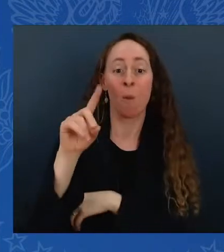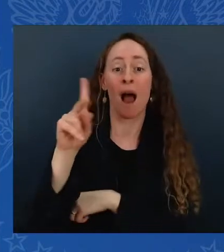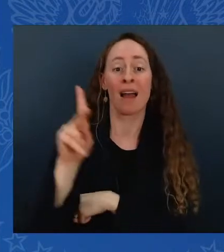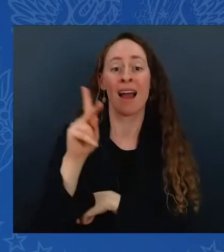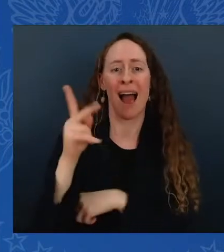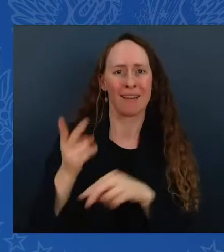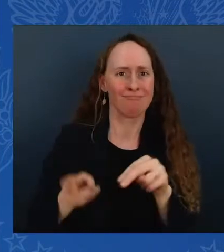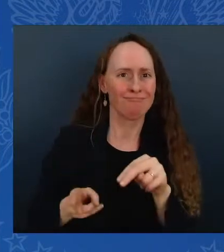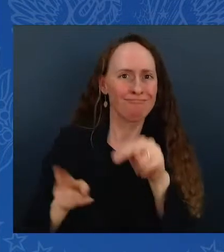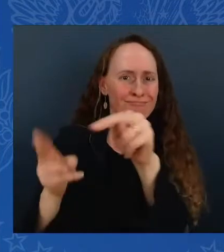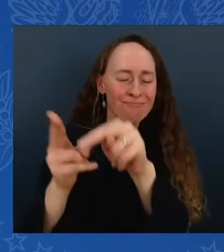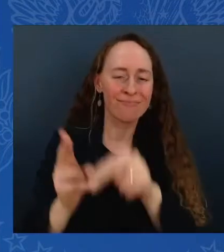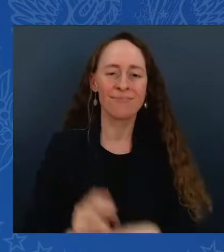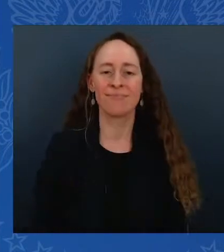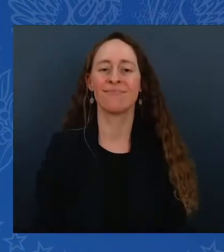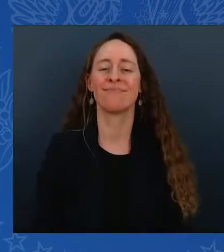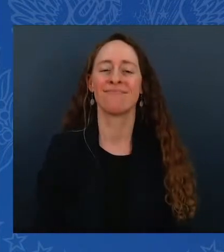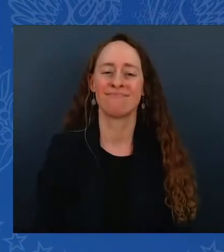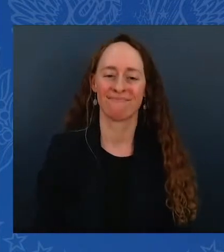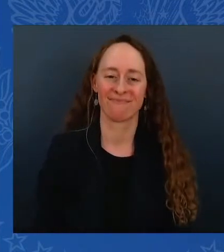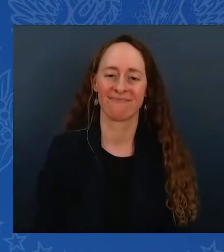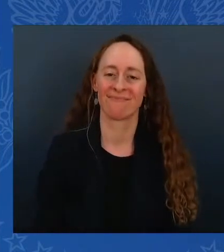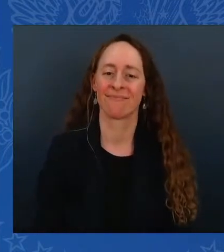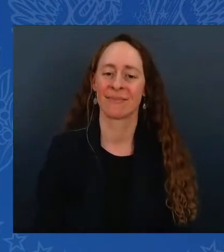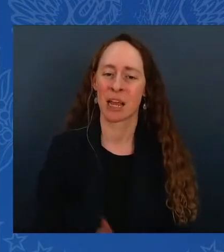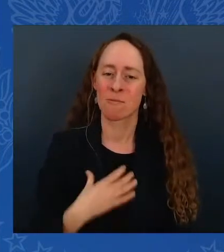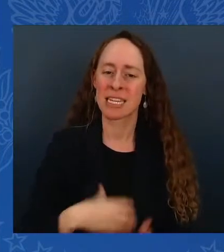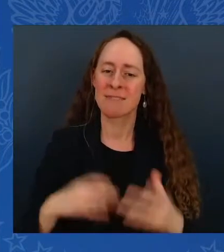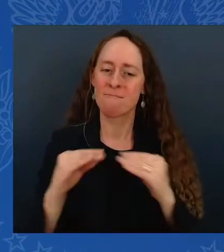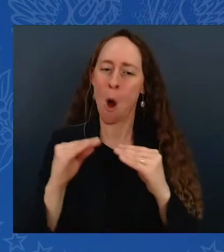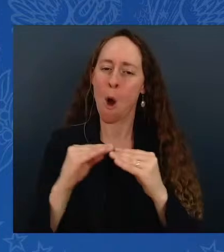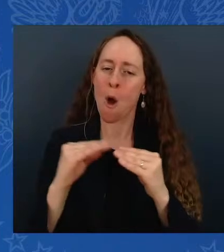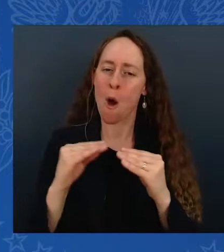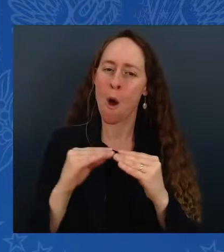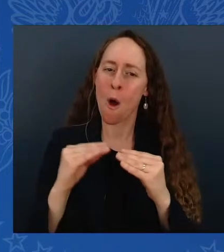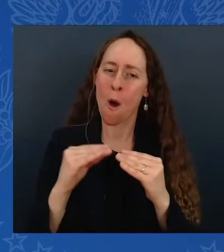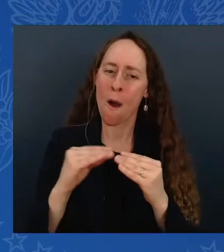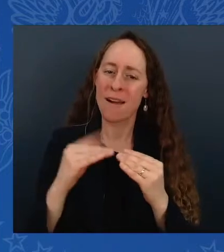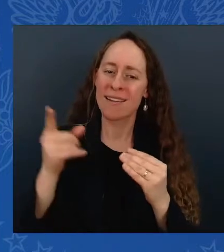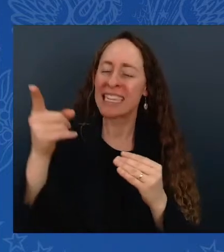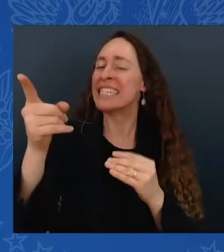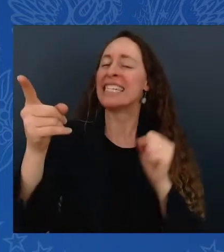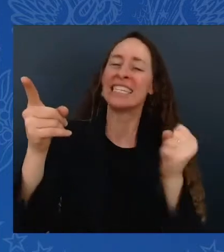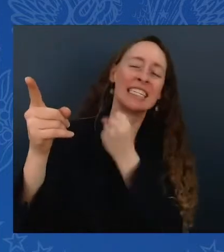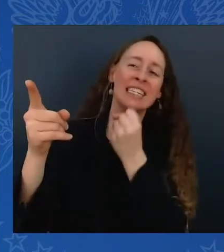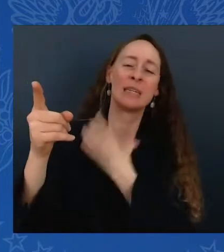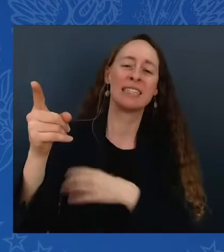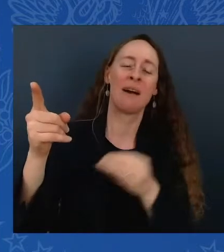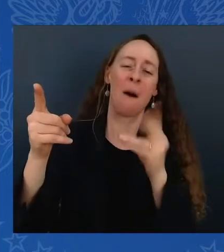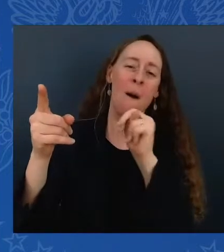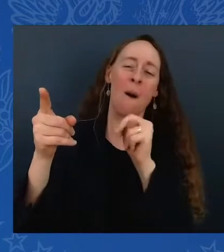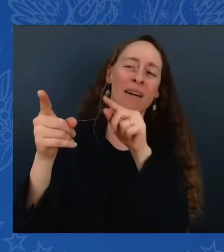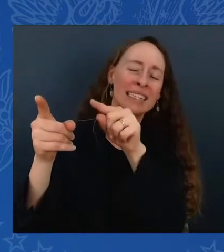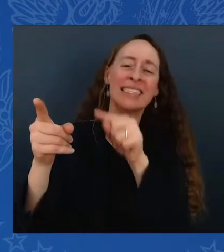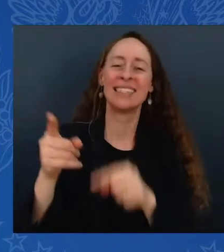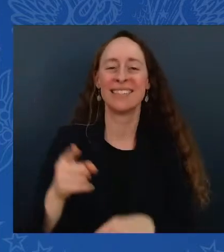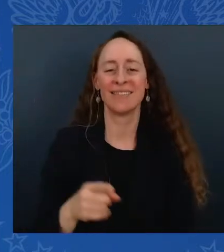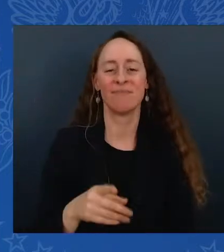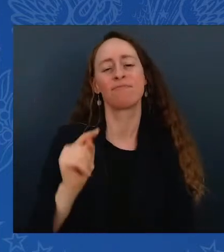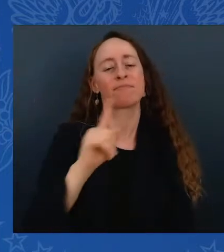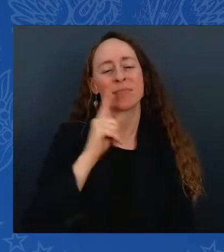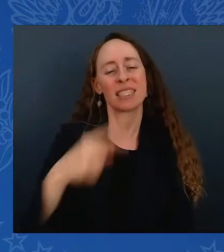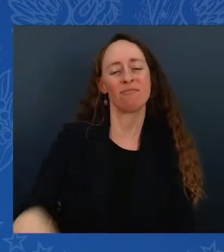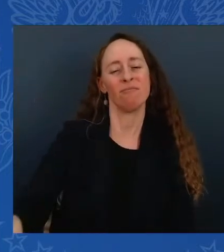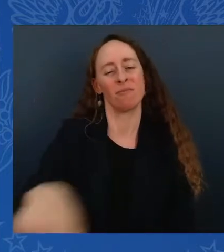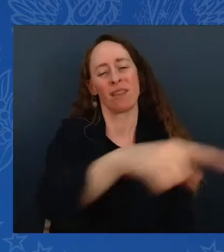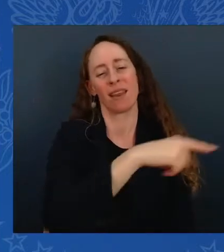But I believe capitalism is the greatest force to grow the economy for everybody. I really mean it. Now, don't